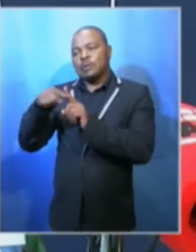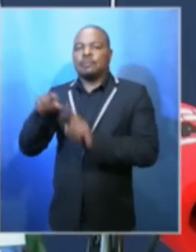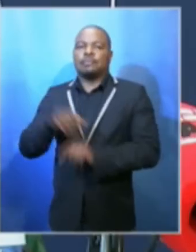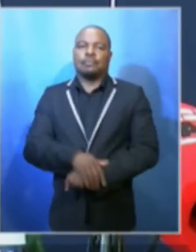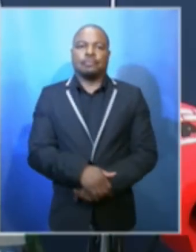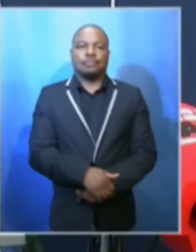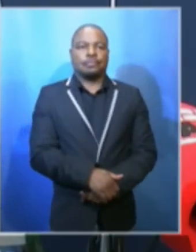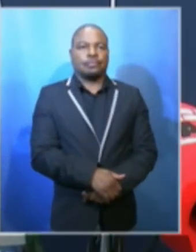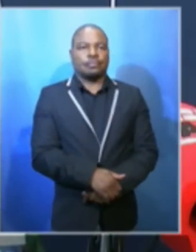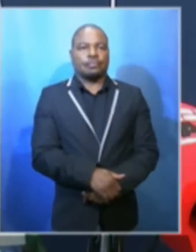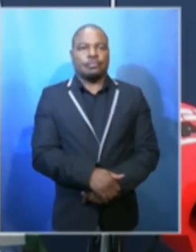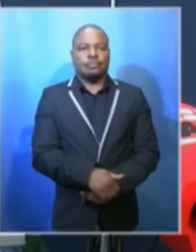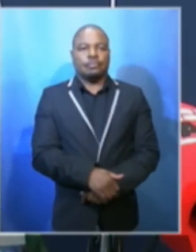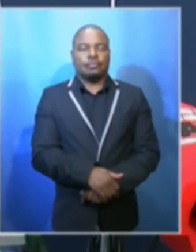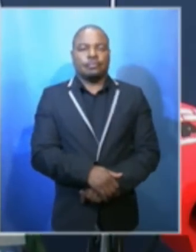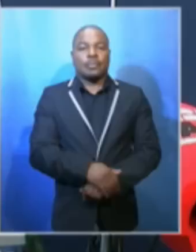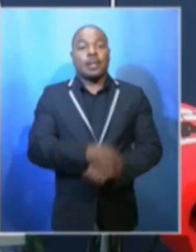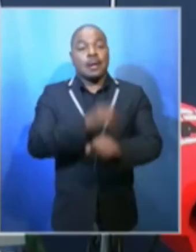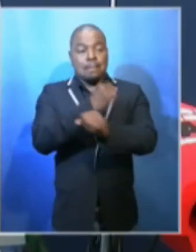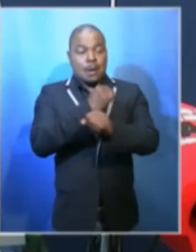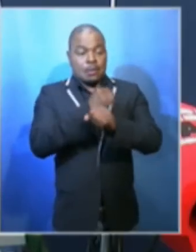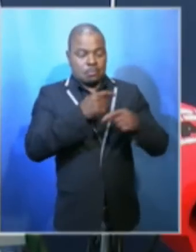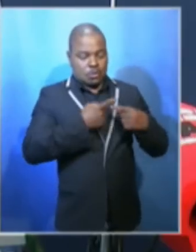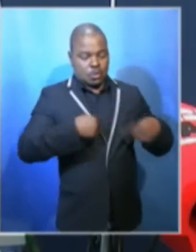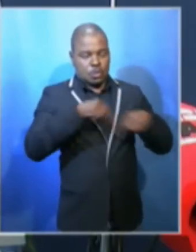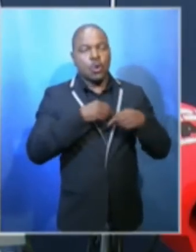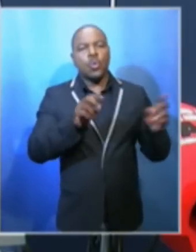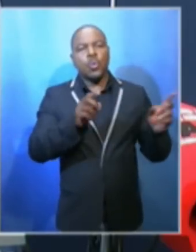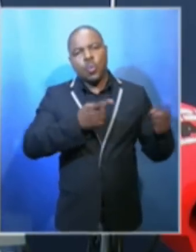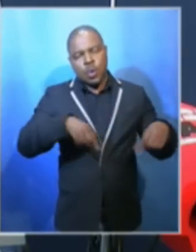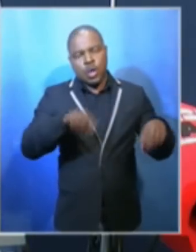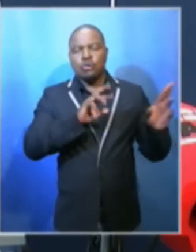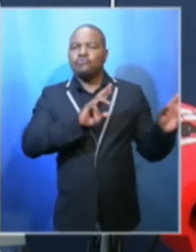Orlando Pirates, we have prepared well.